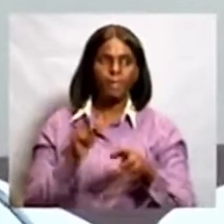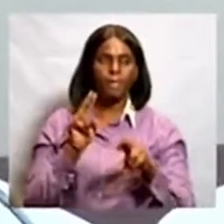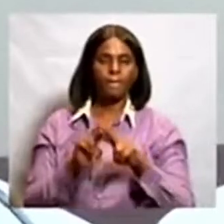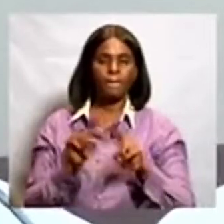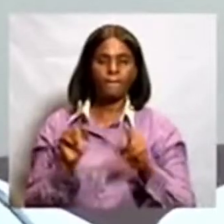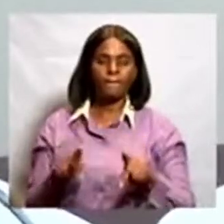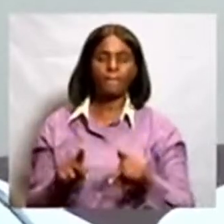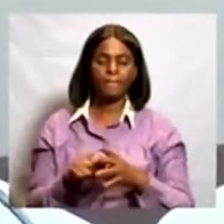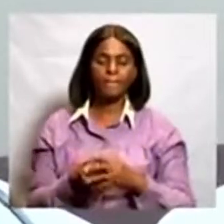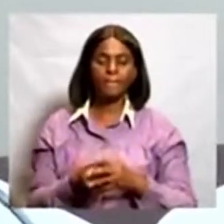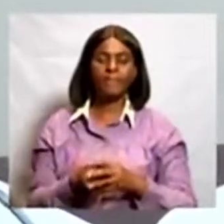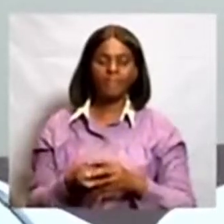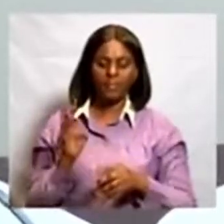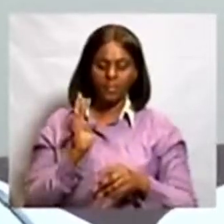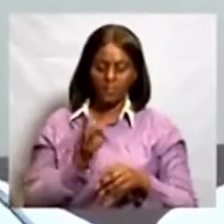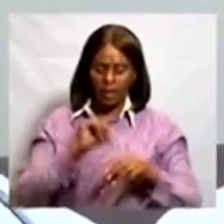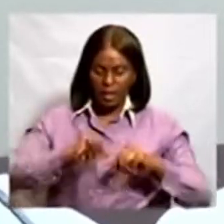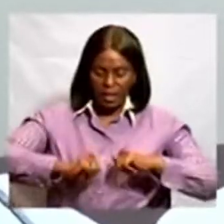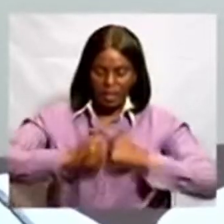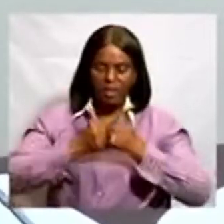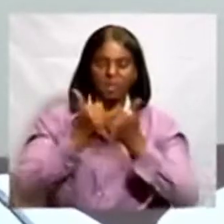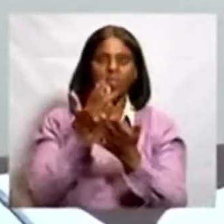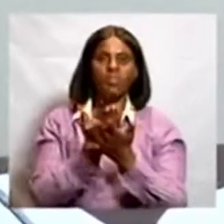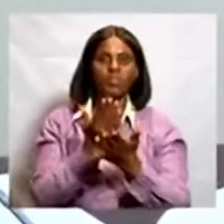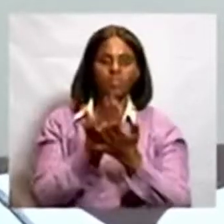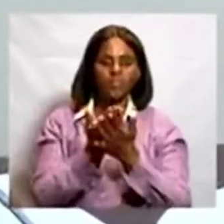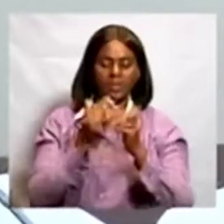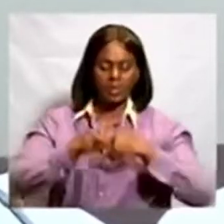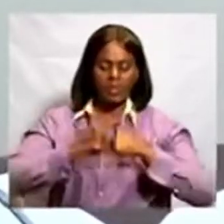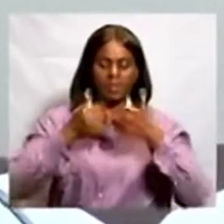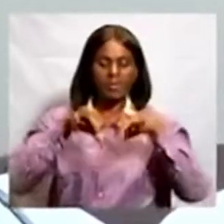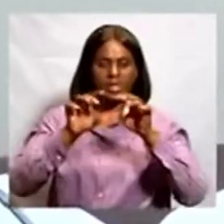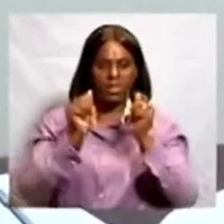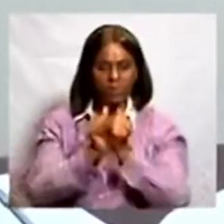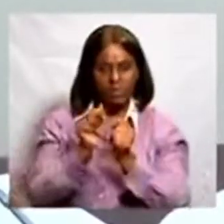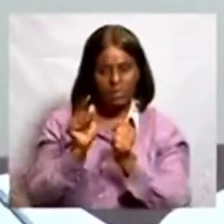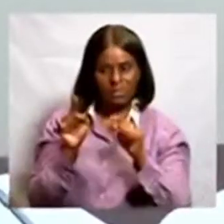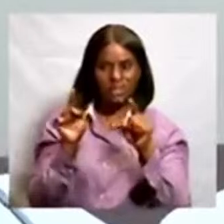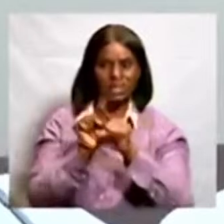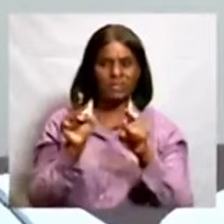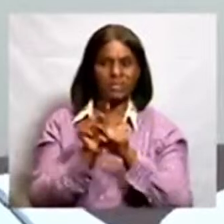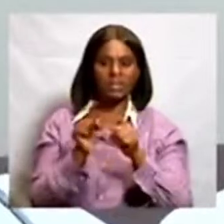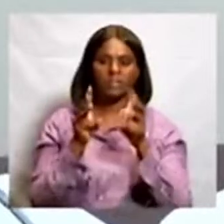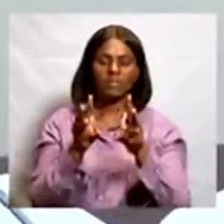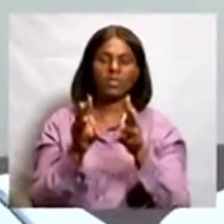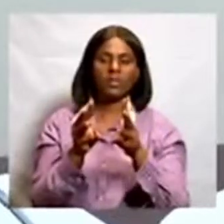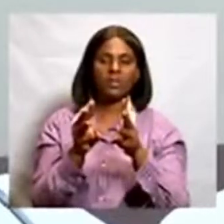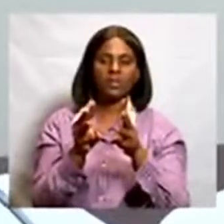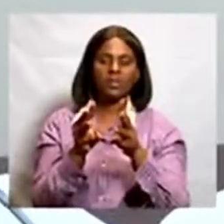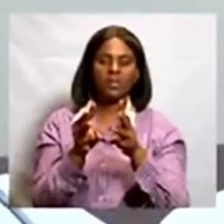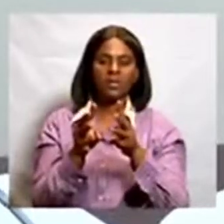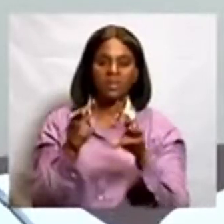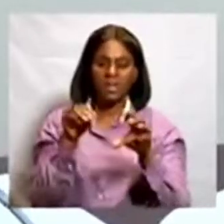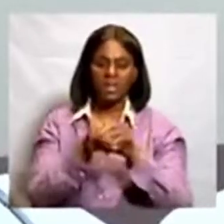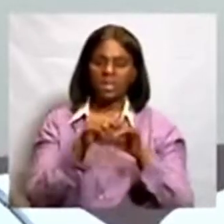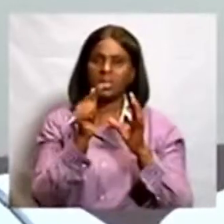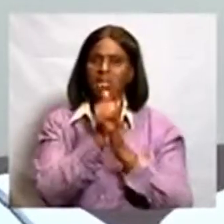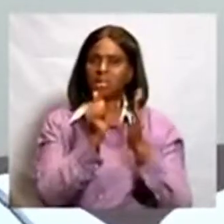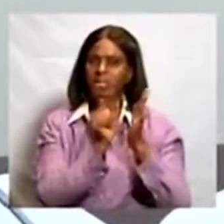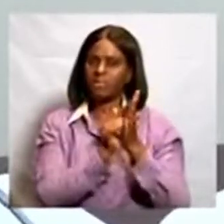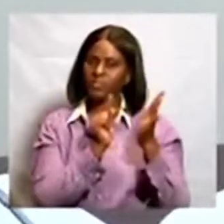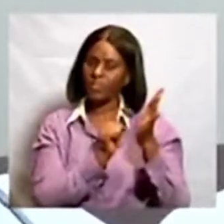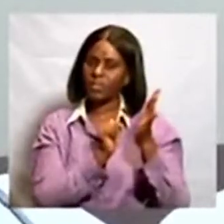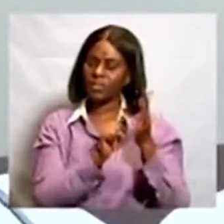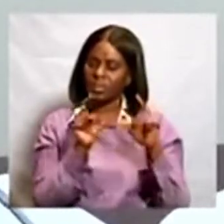Chair, we propose that we continue with this provision in the bill.